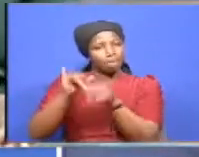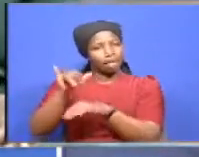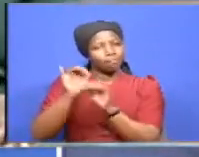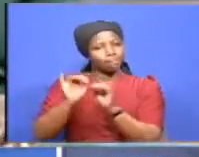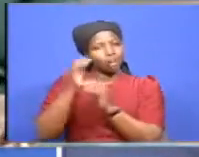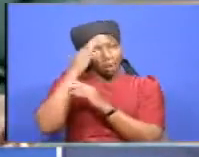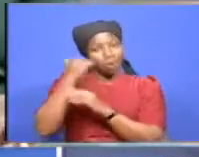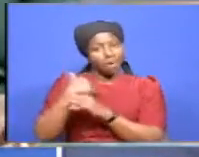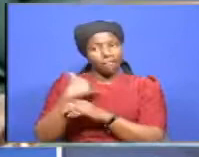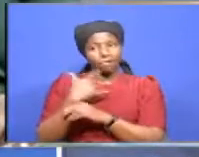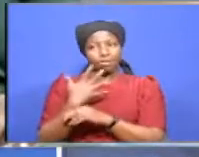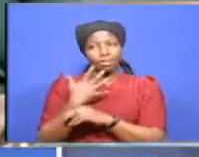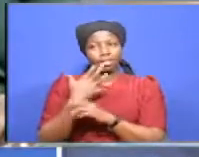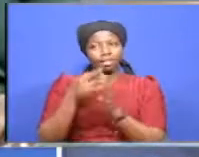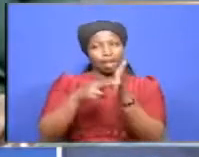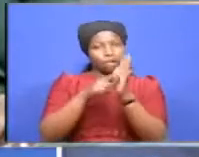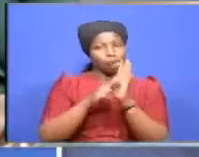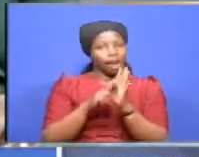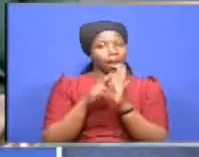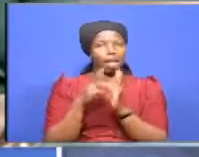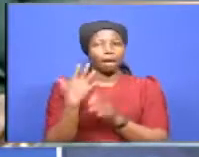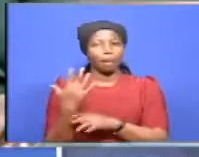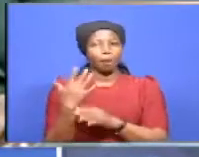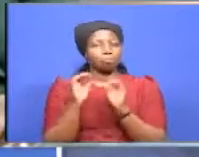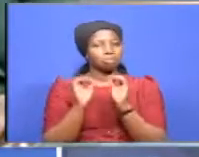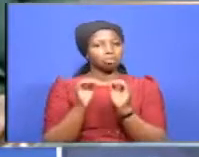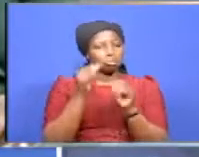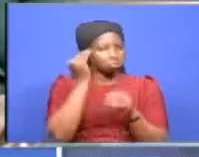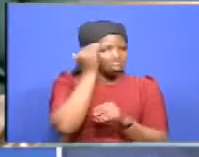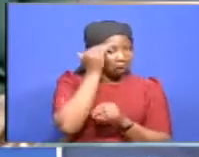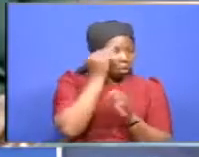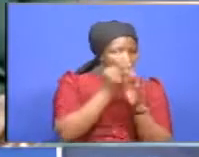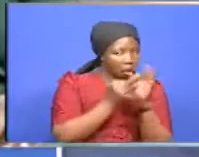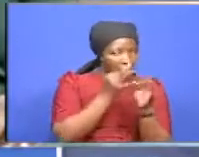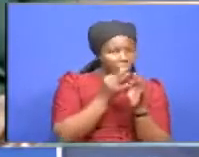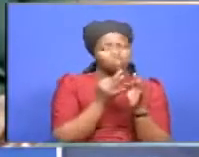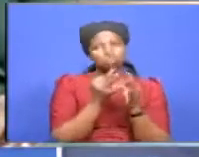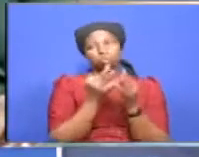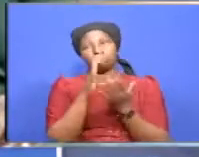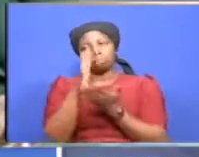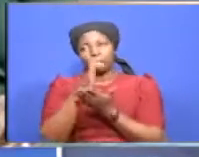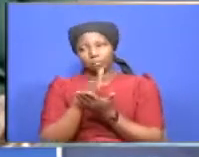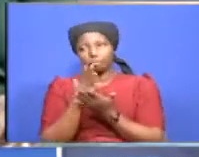have the required documents to know if indeed some of